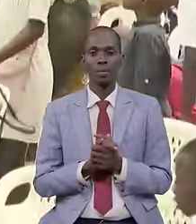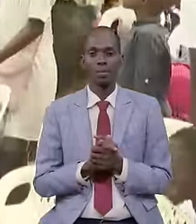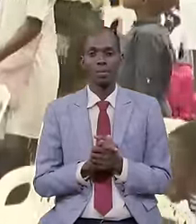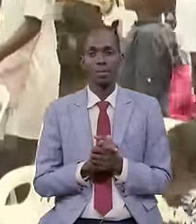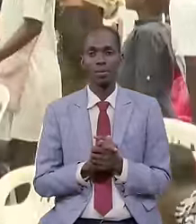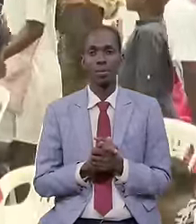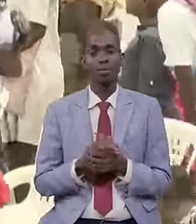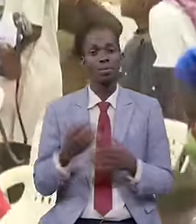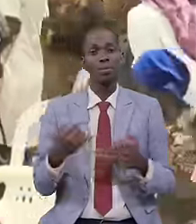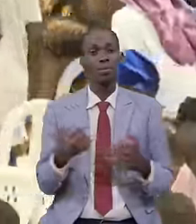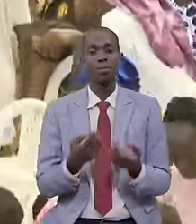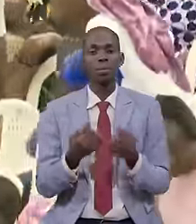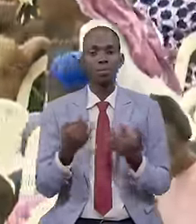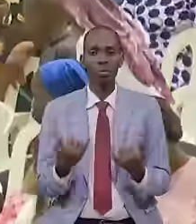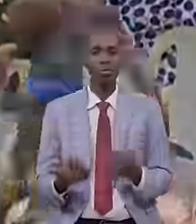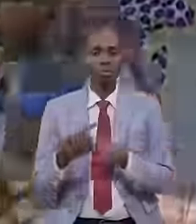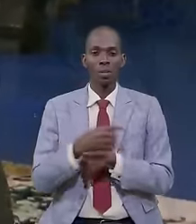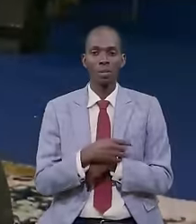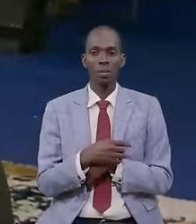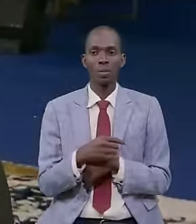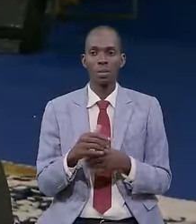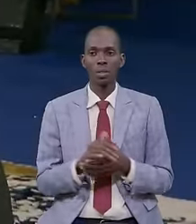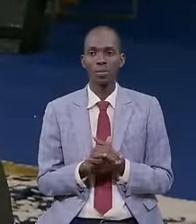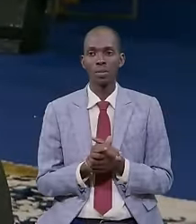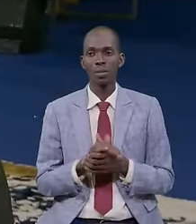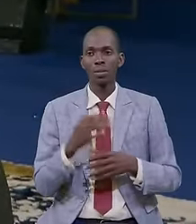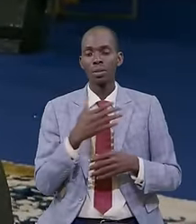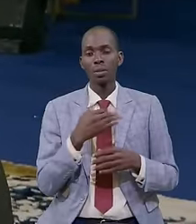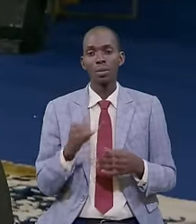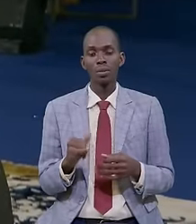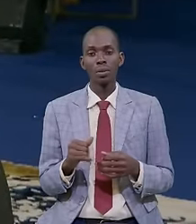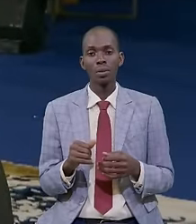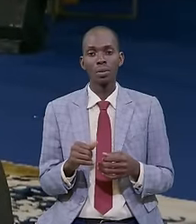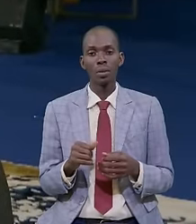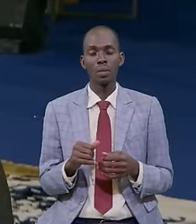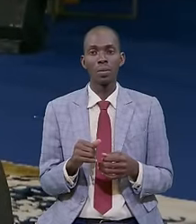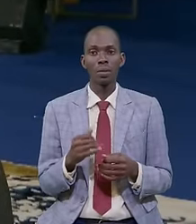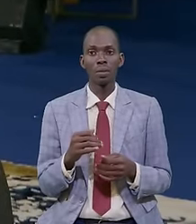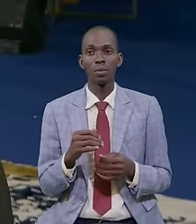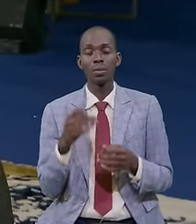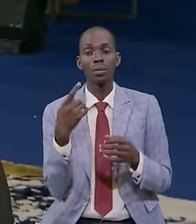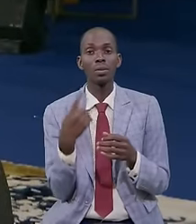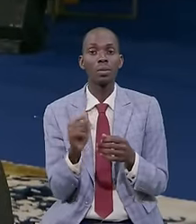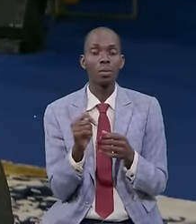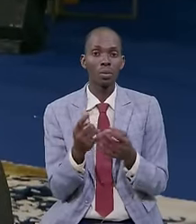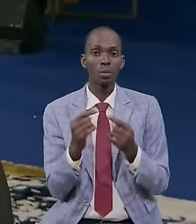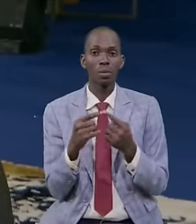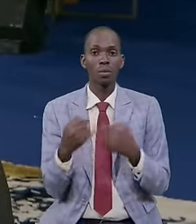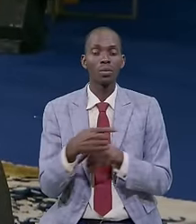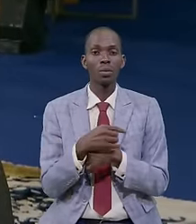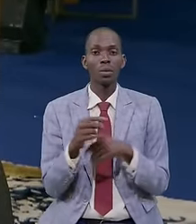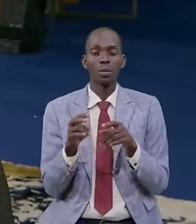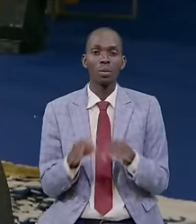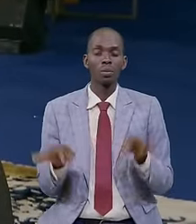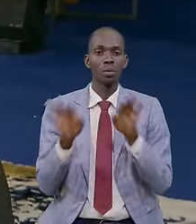come today, the great words, the important word, the